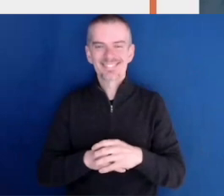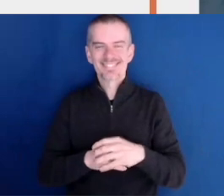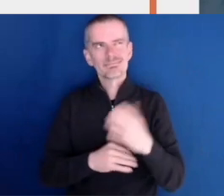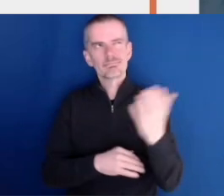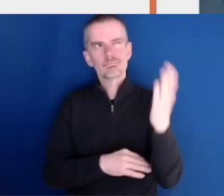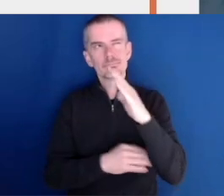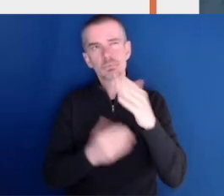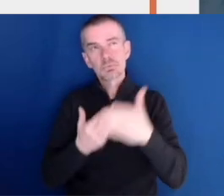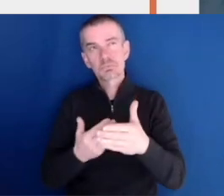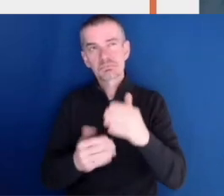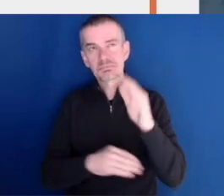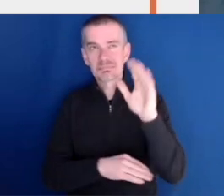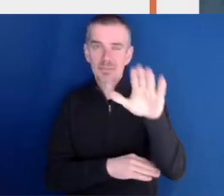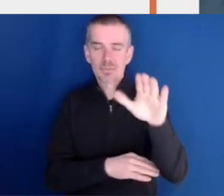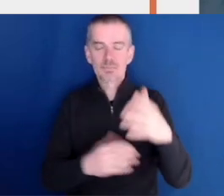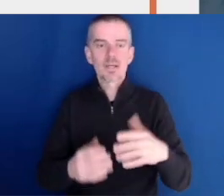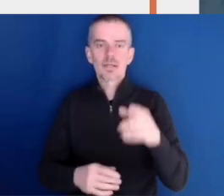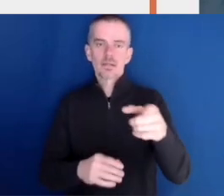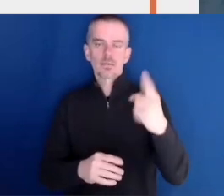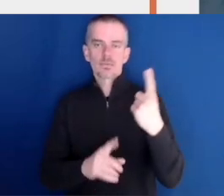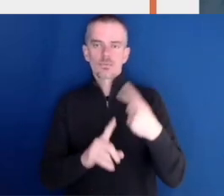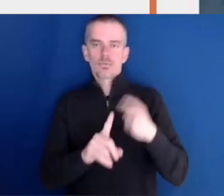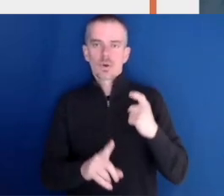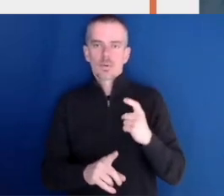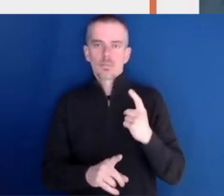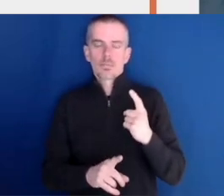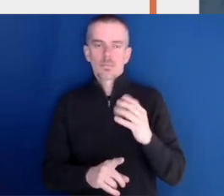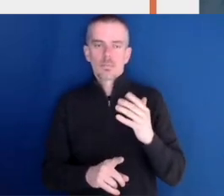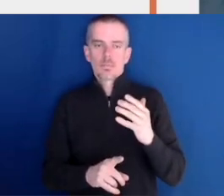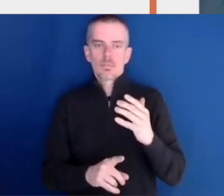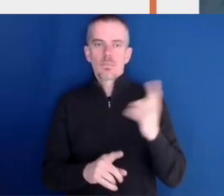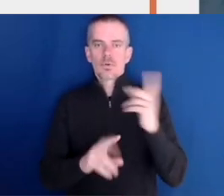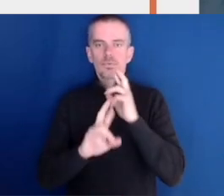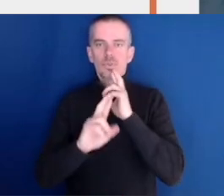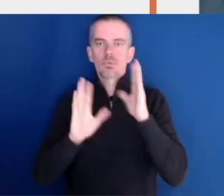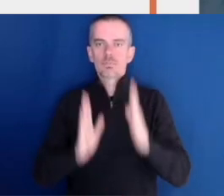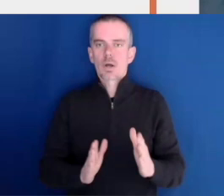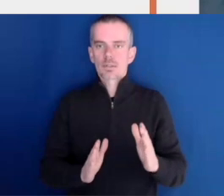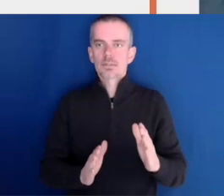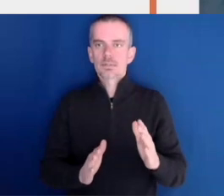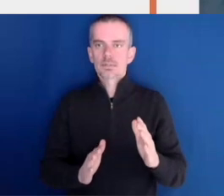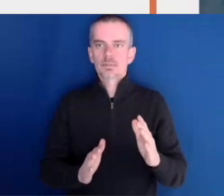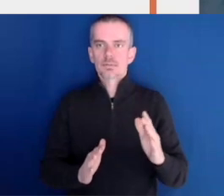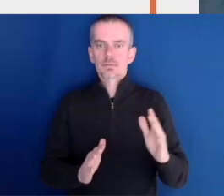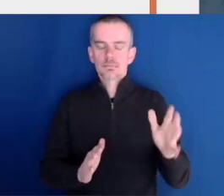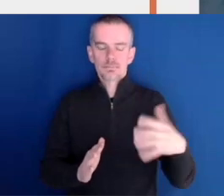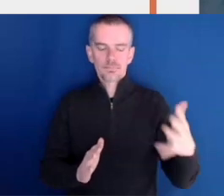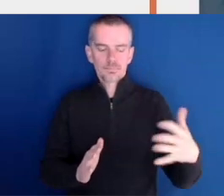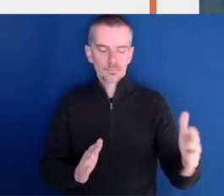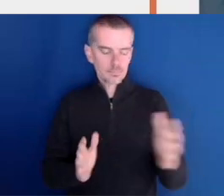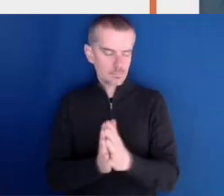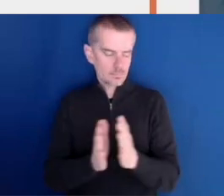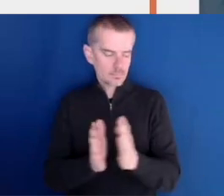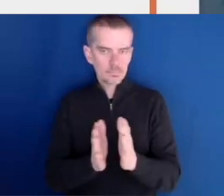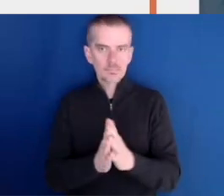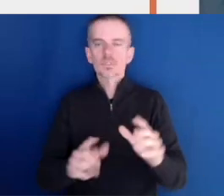but so this was actually from one of the respondents to the